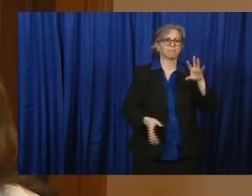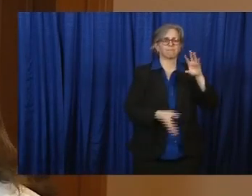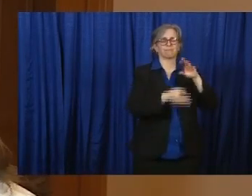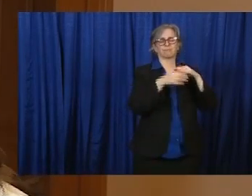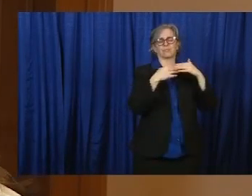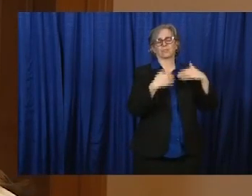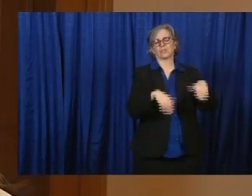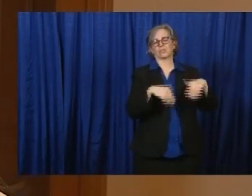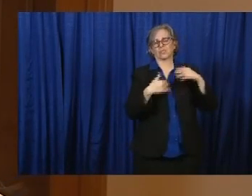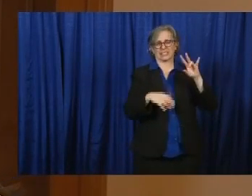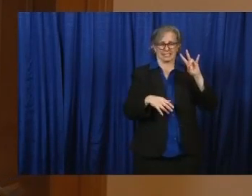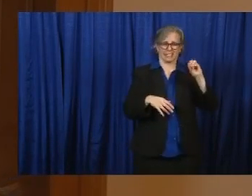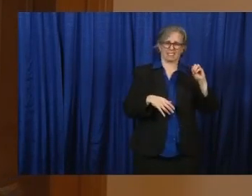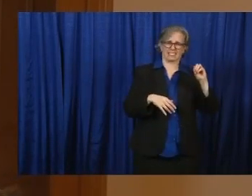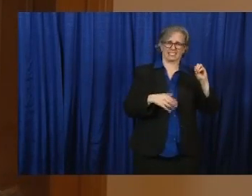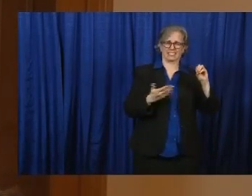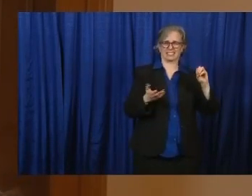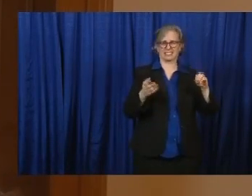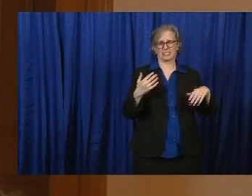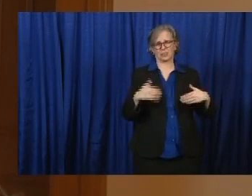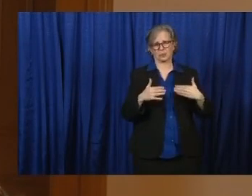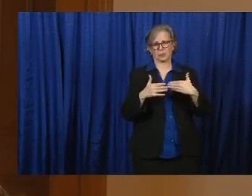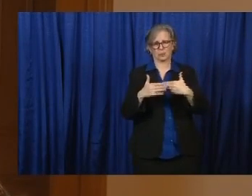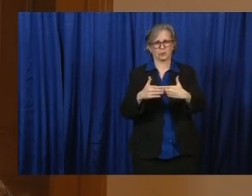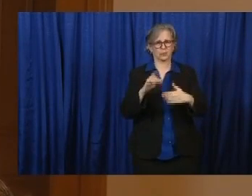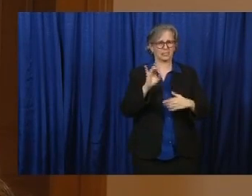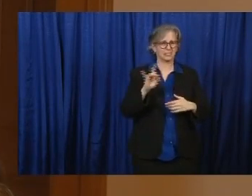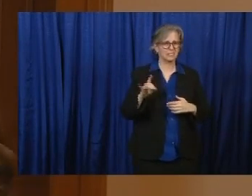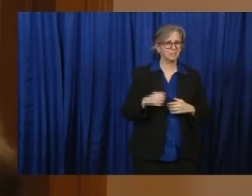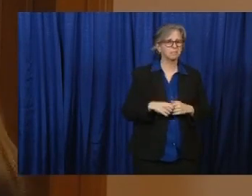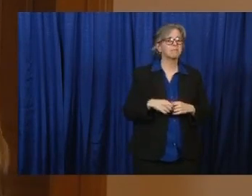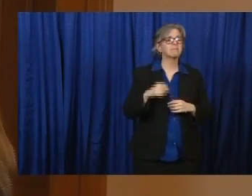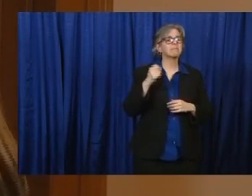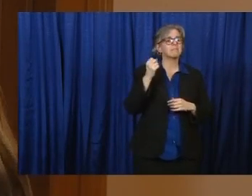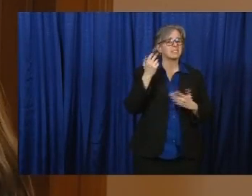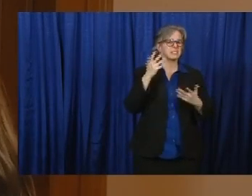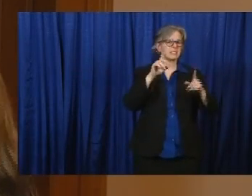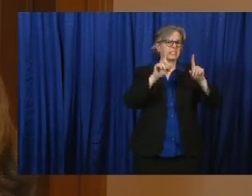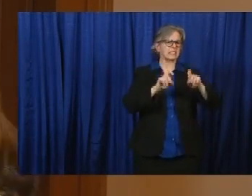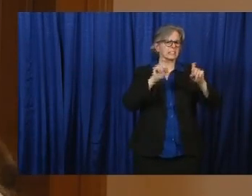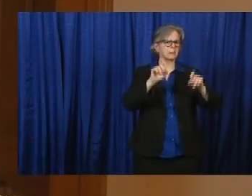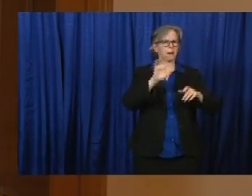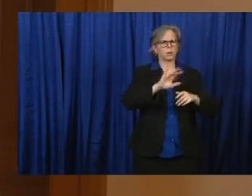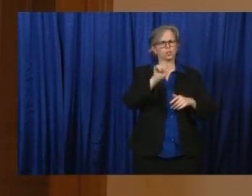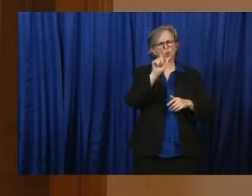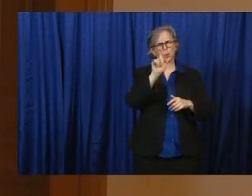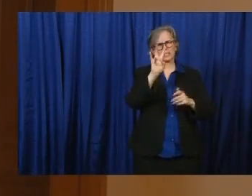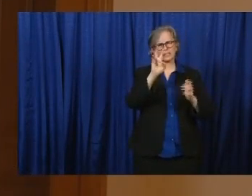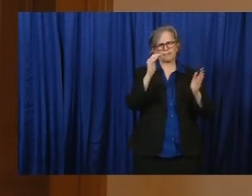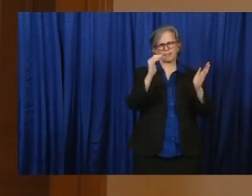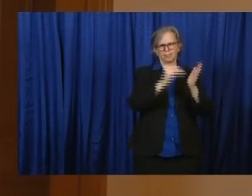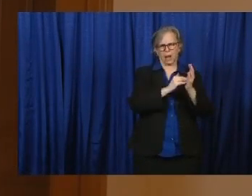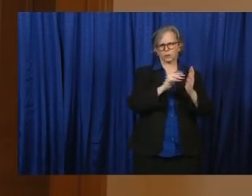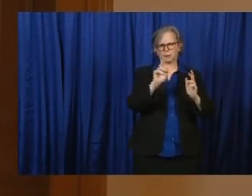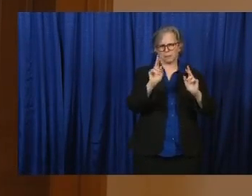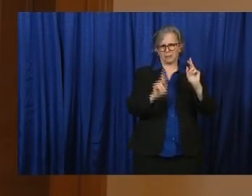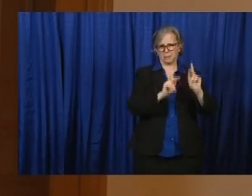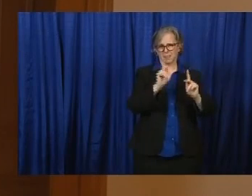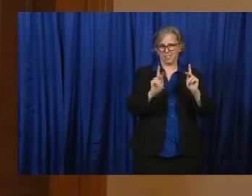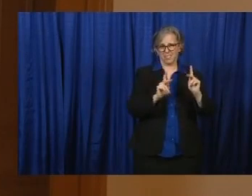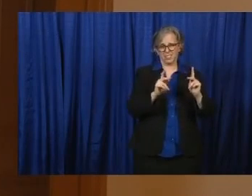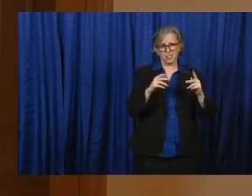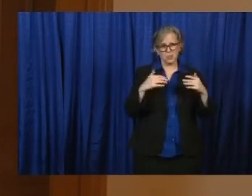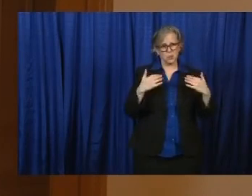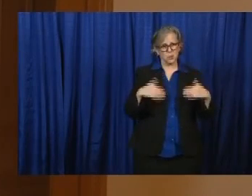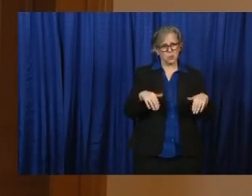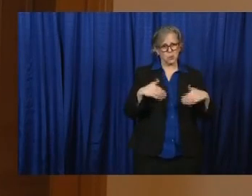point, we know that we've tested about 27,000 people in Ohio. That's still just the tip of the iceberg.